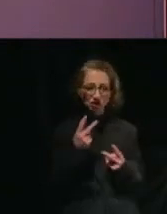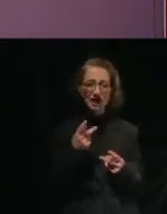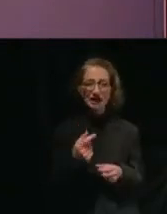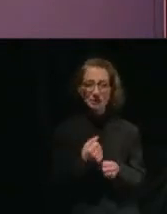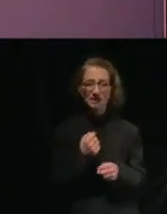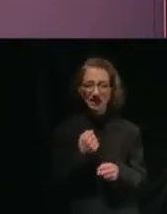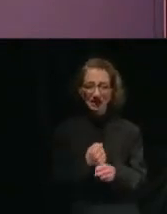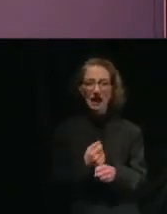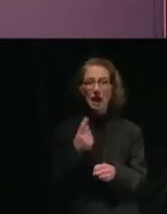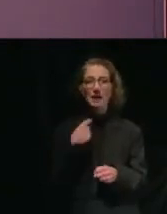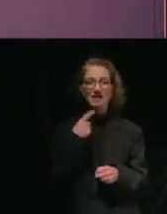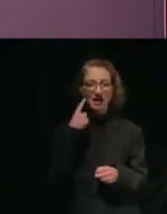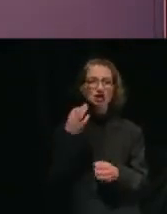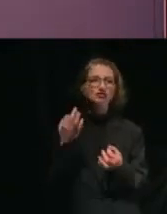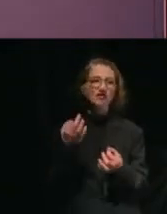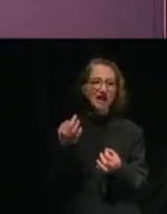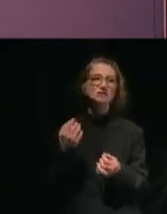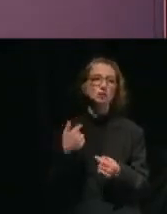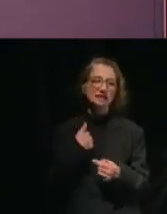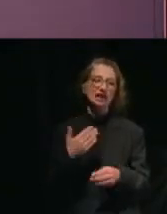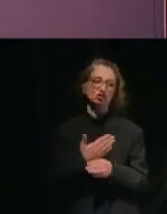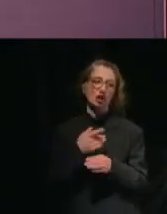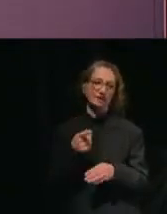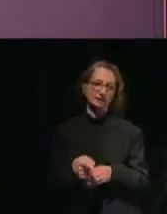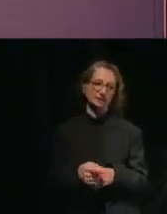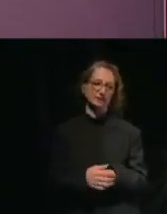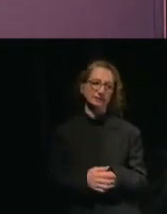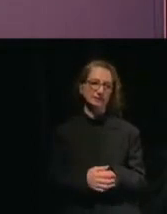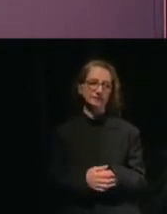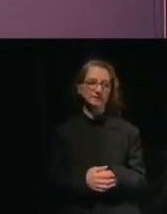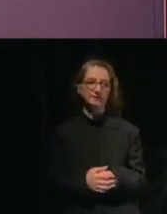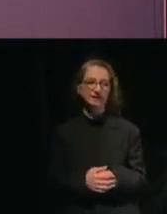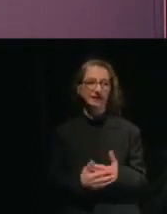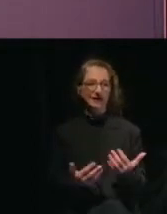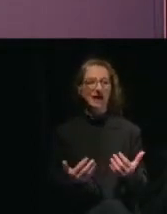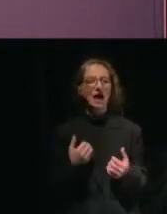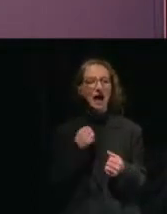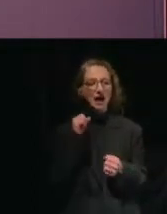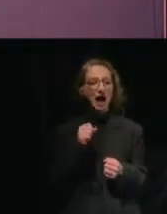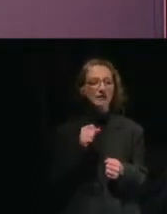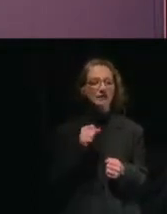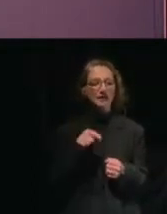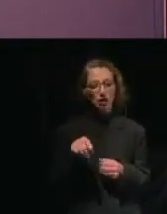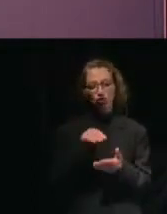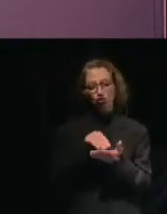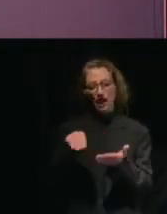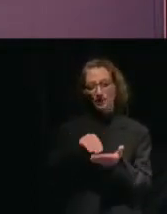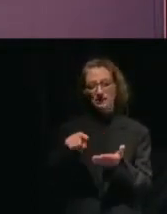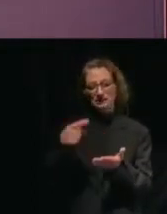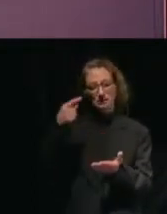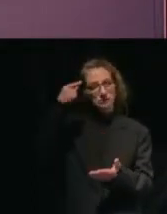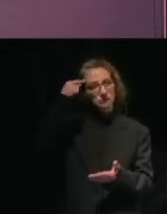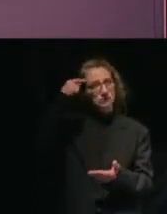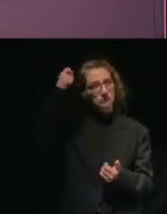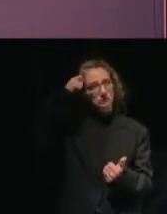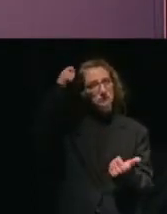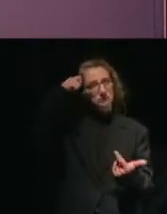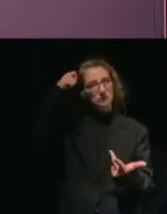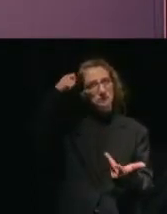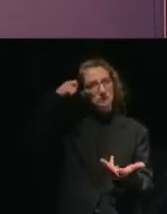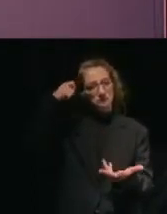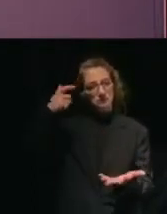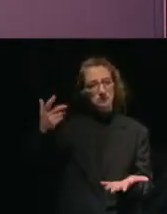take place. And of course I finish that, but I know why. And I decide.